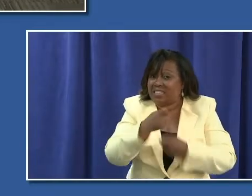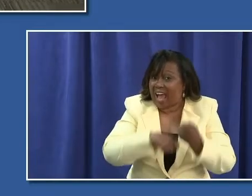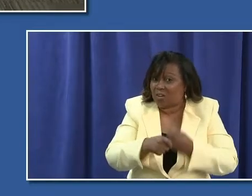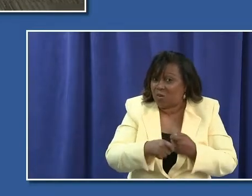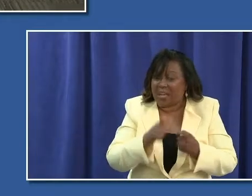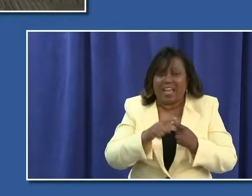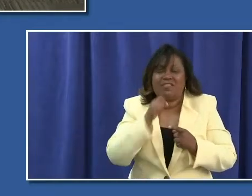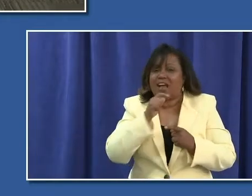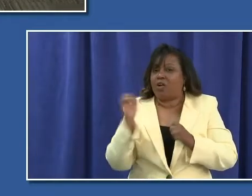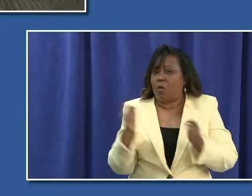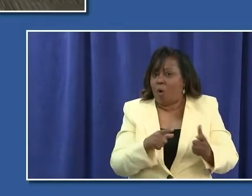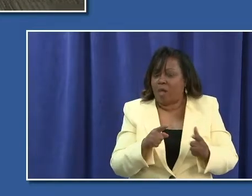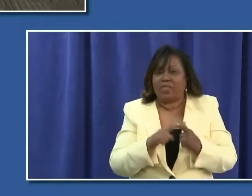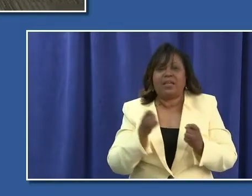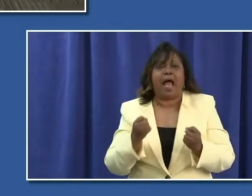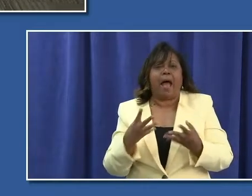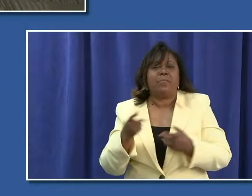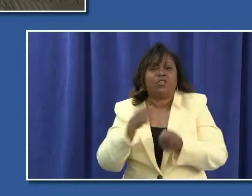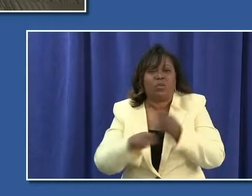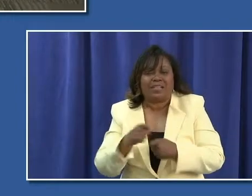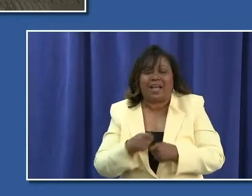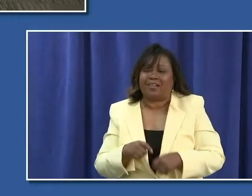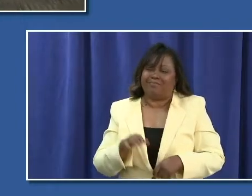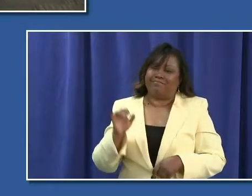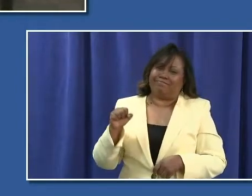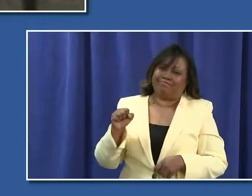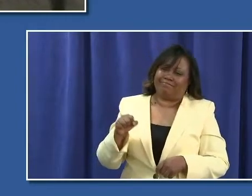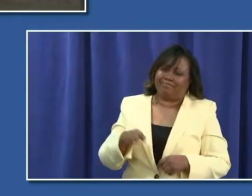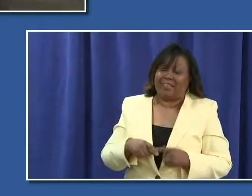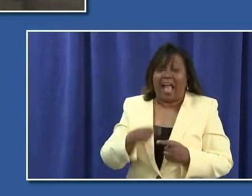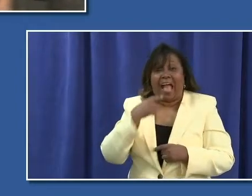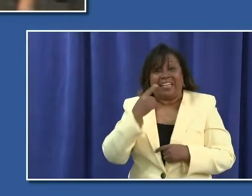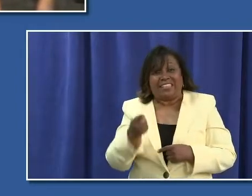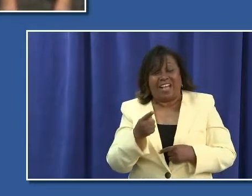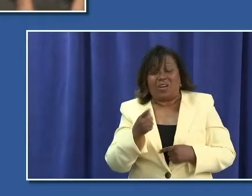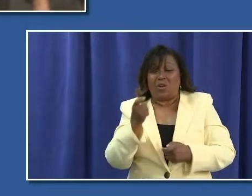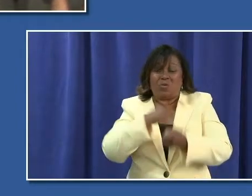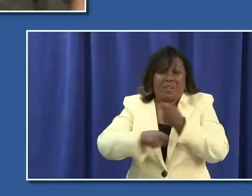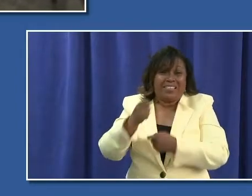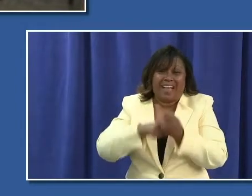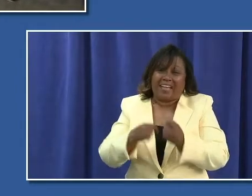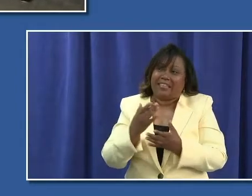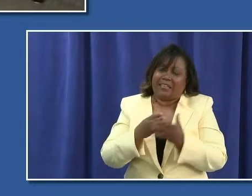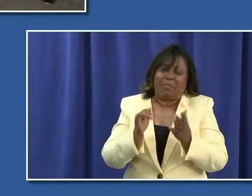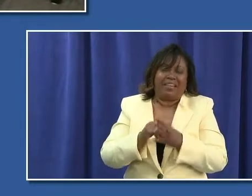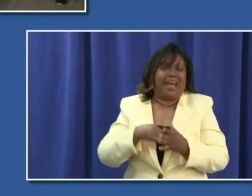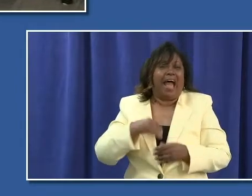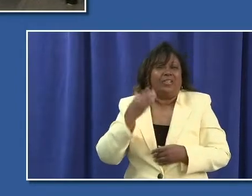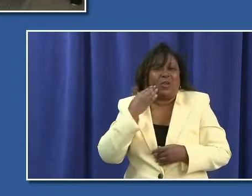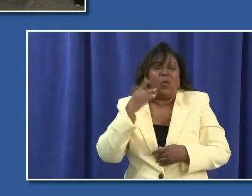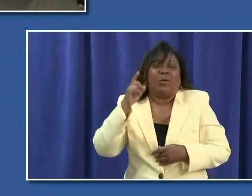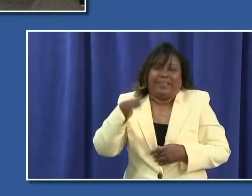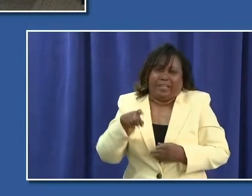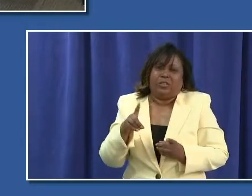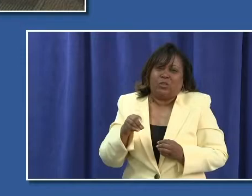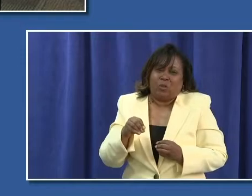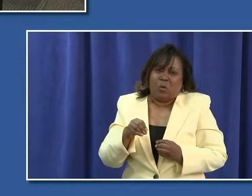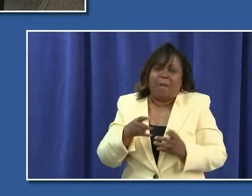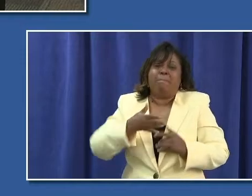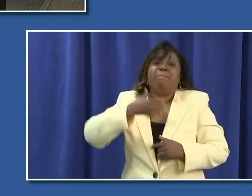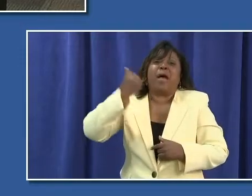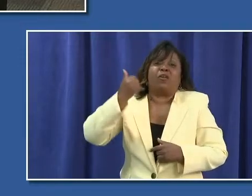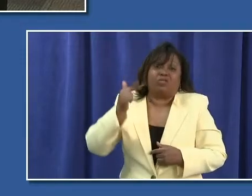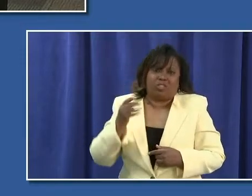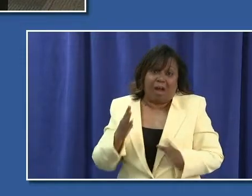recycled? If not all, then how much? Sure. Well, I can tell you recycling is something that I know that we need to do a much